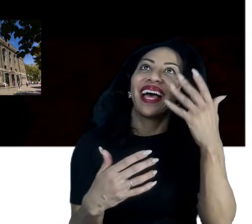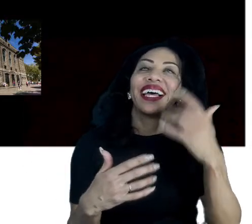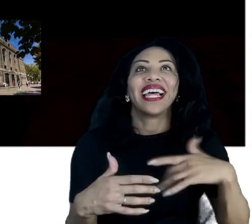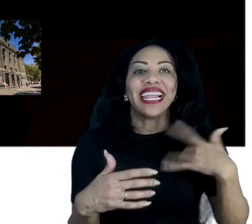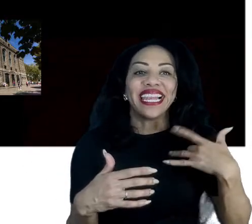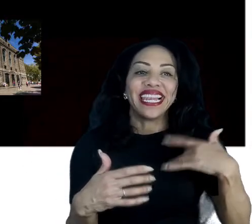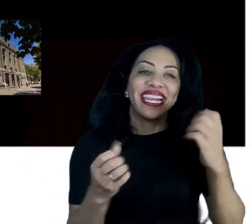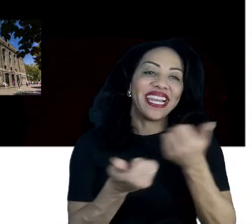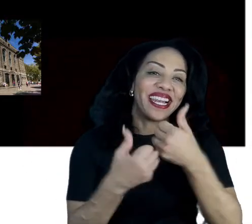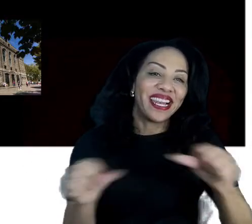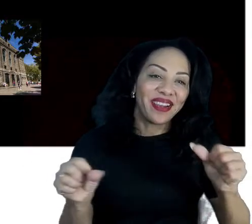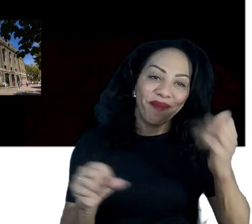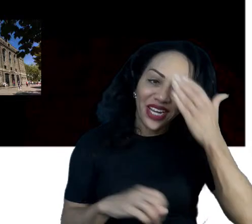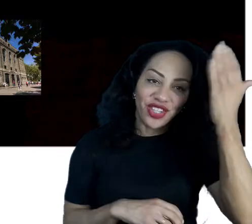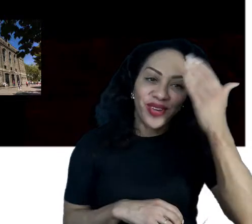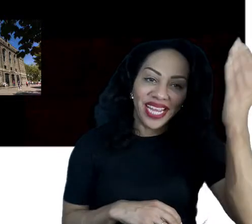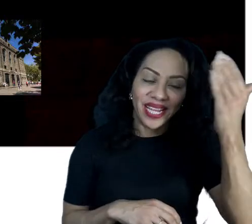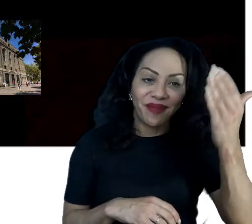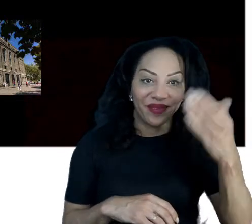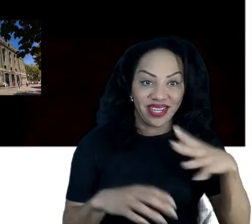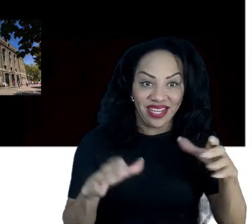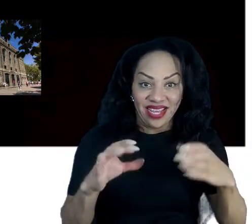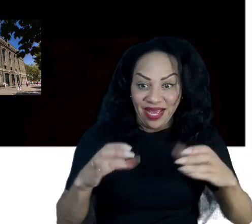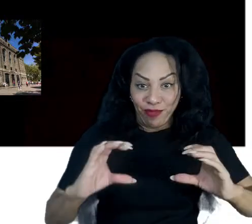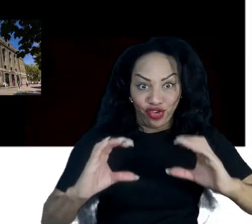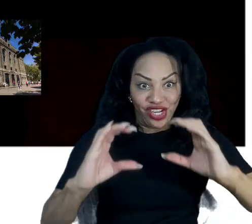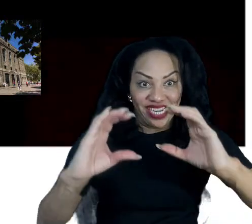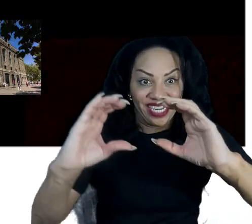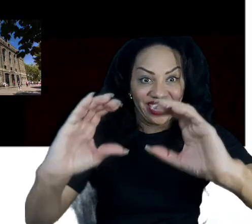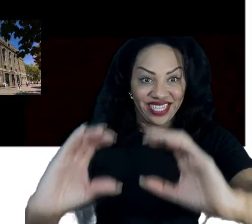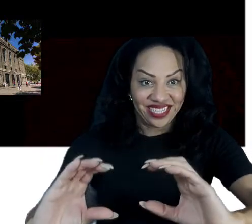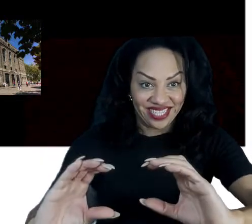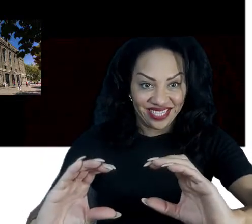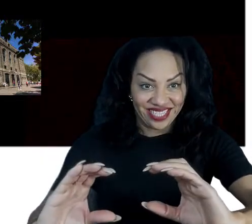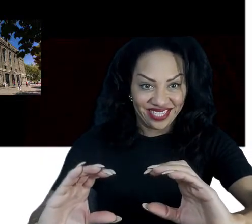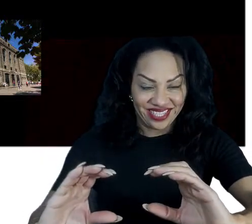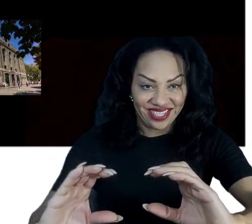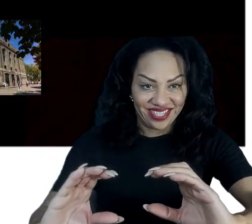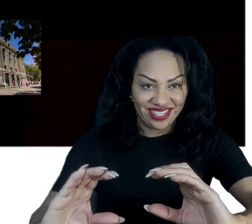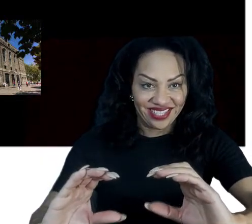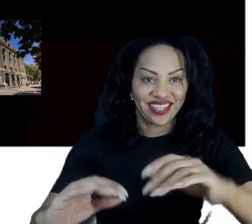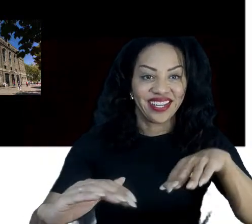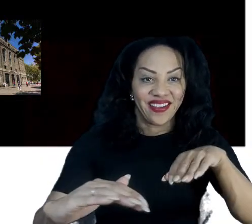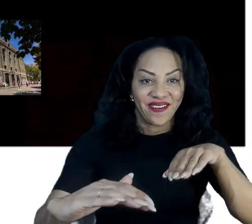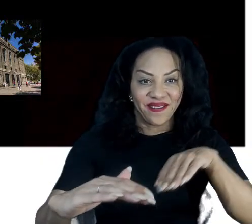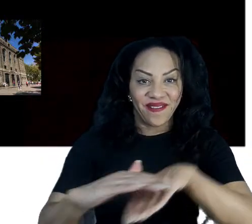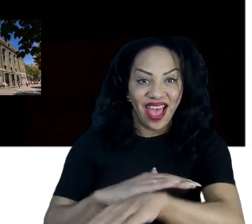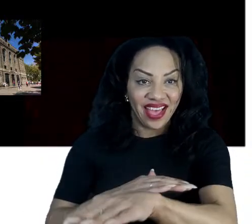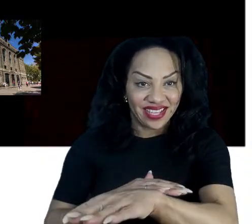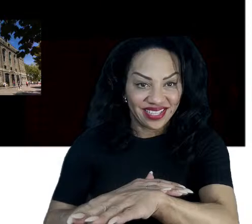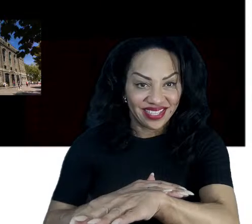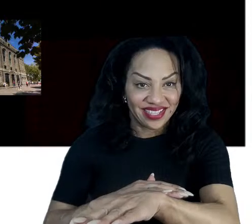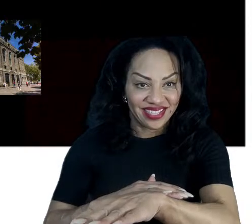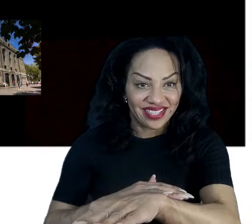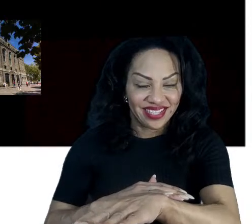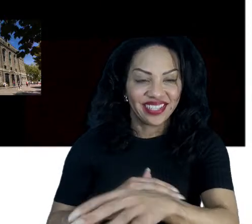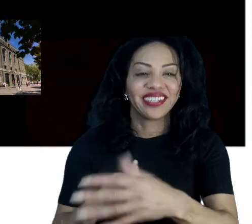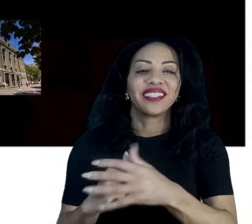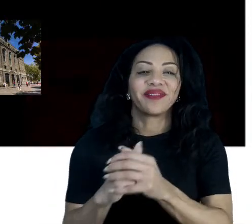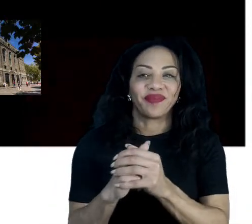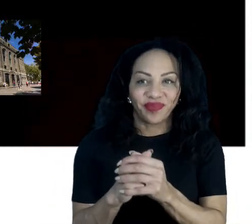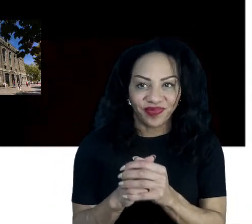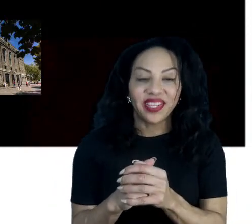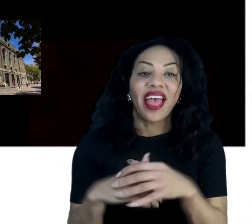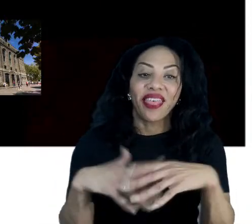then take the fax print from the performance back into the archives. So it's all coming full